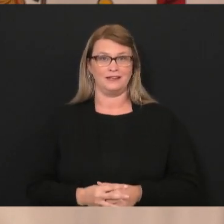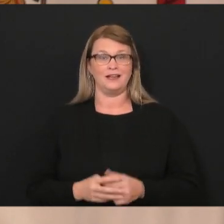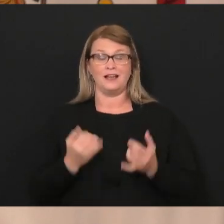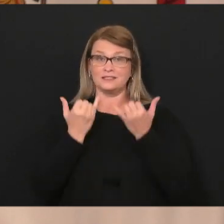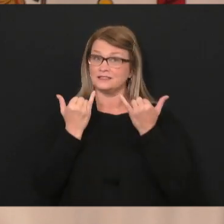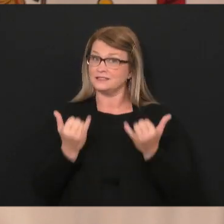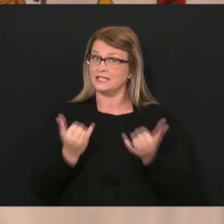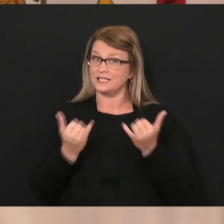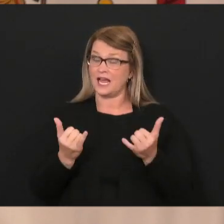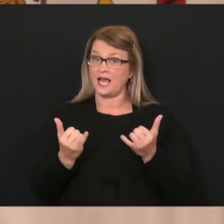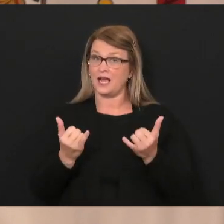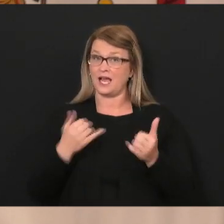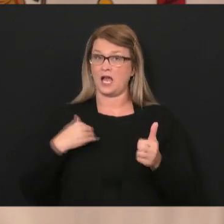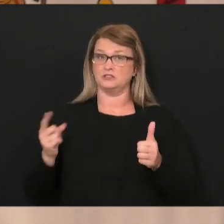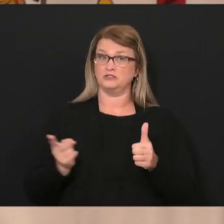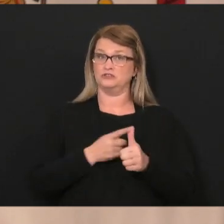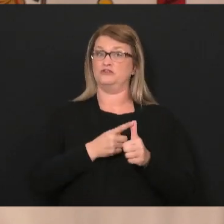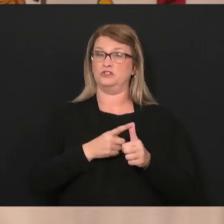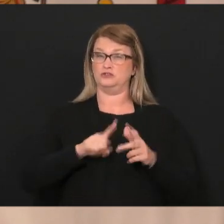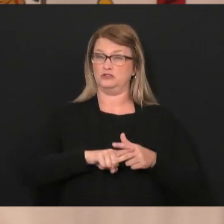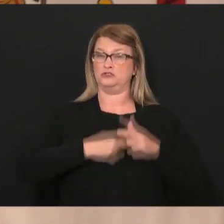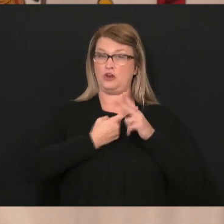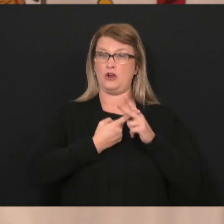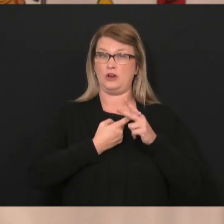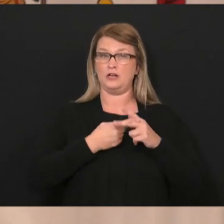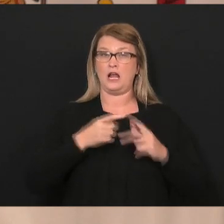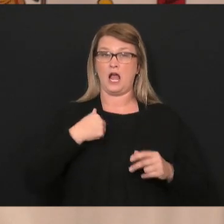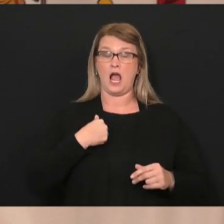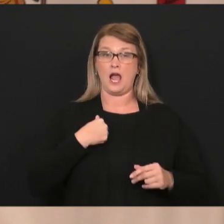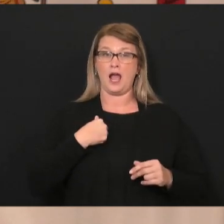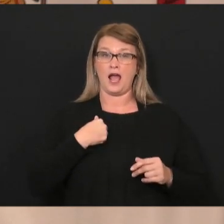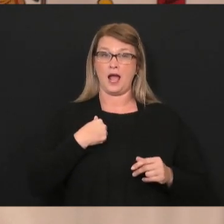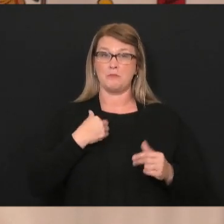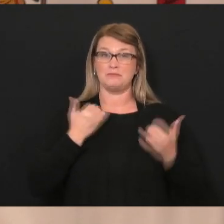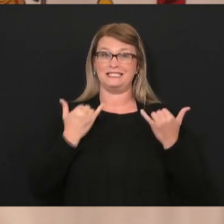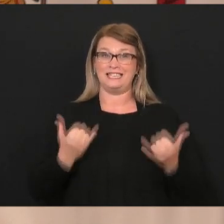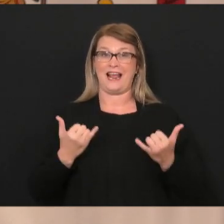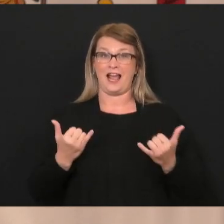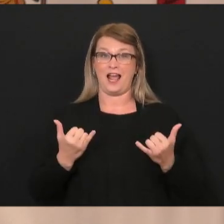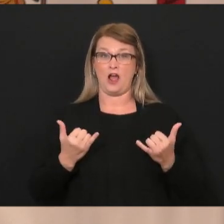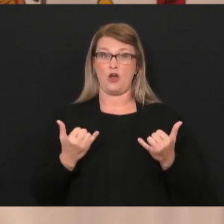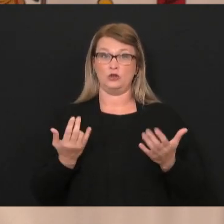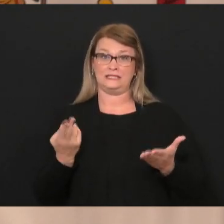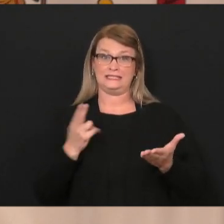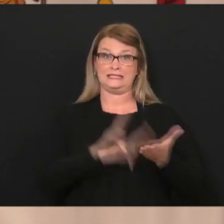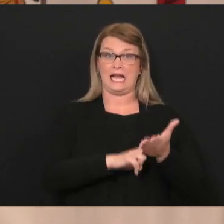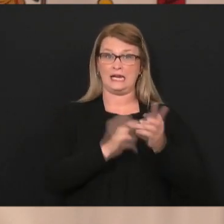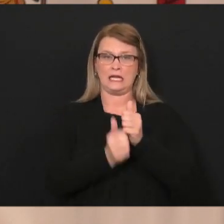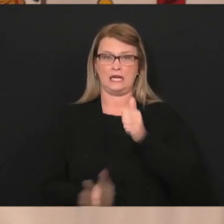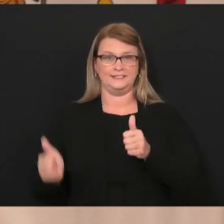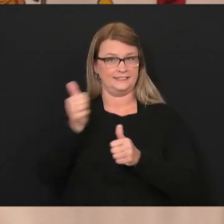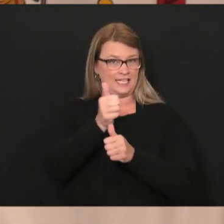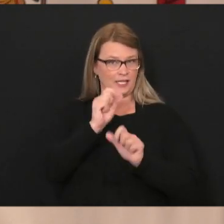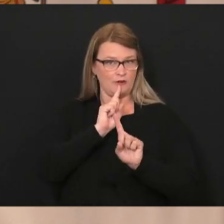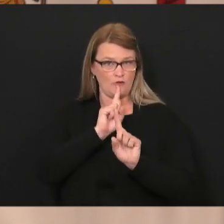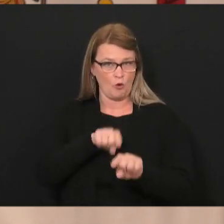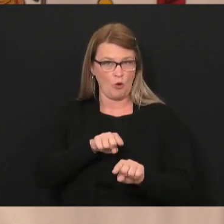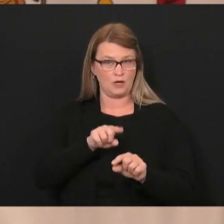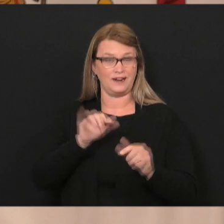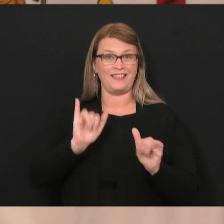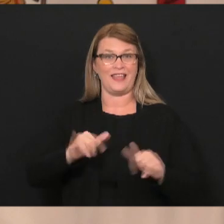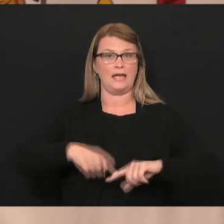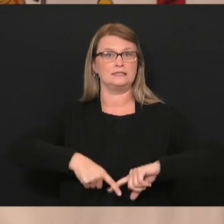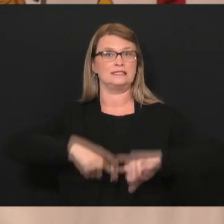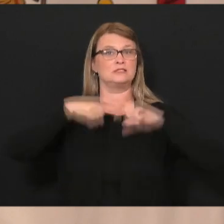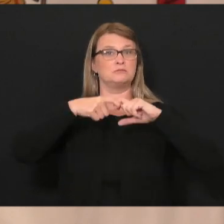Today, I'm going to lead off by saying that I am now signing an executive order that suspends